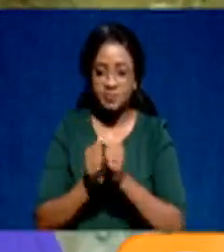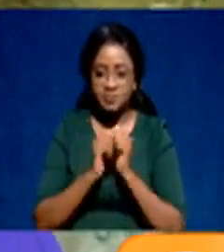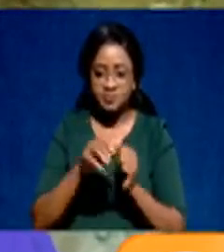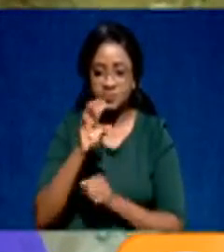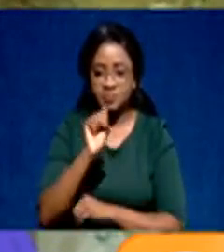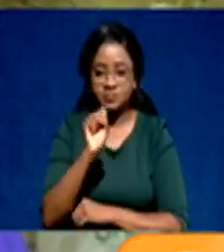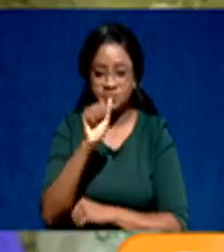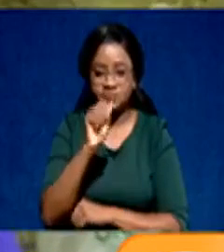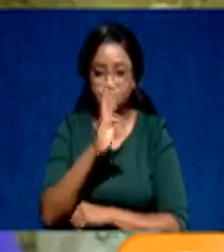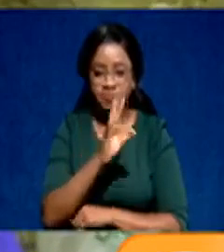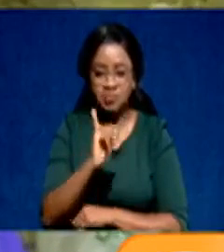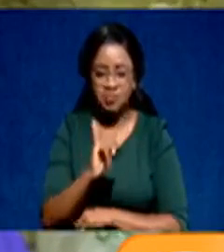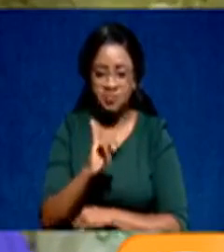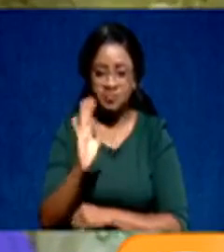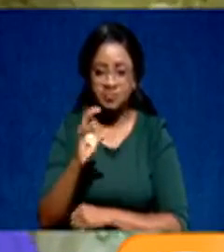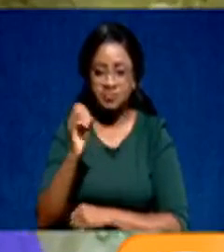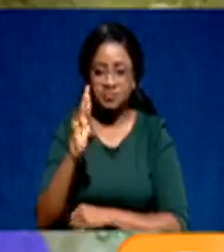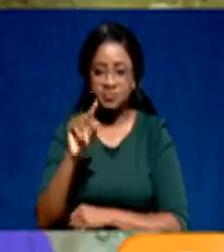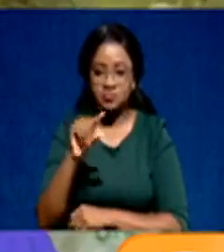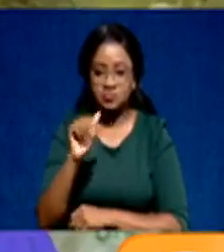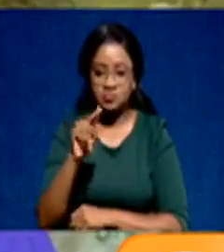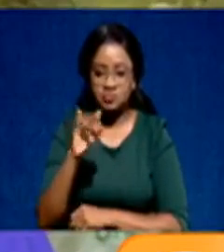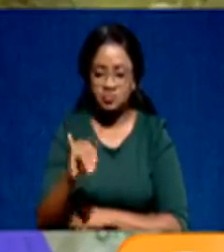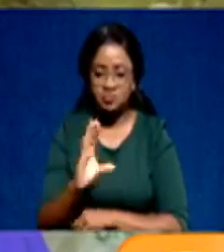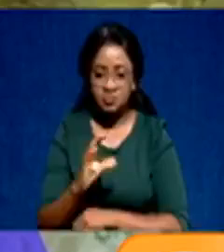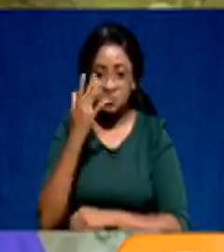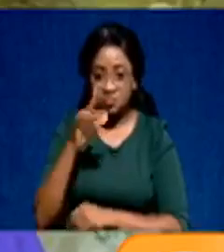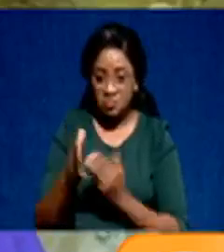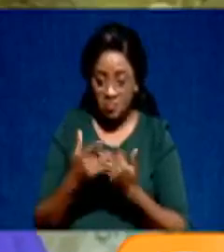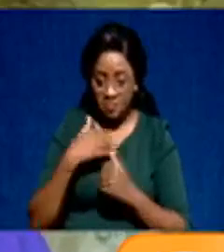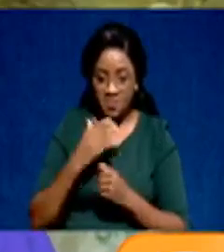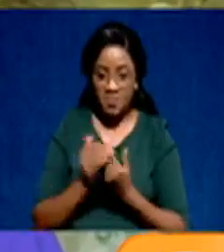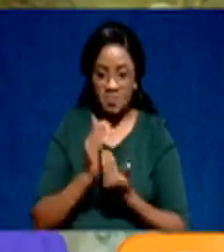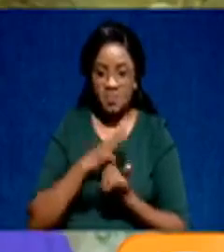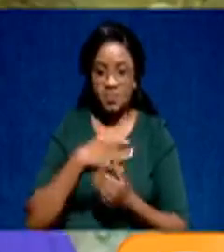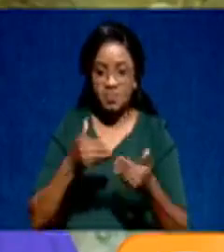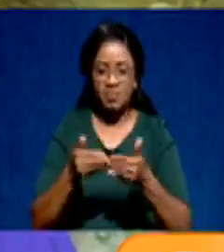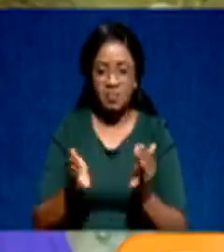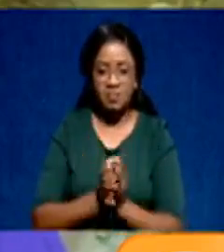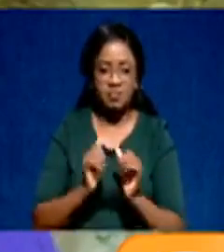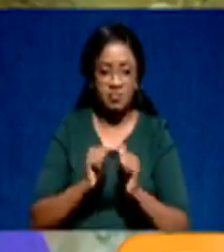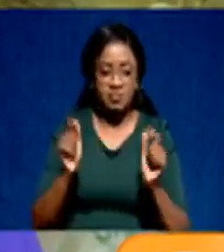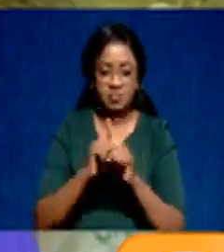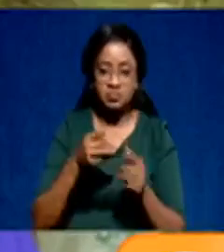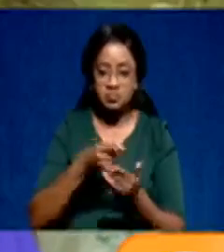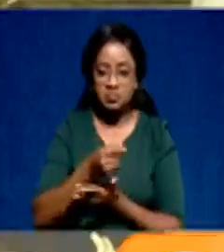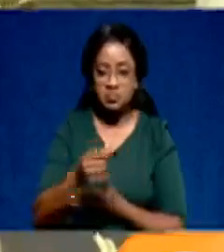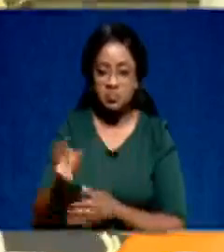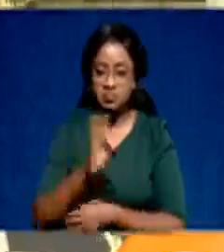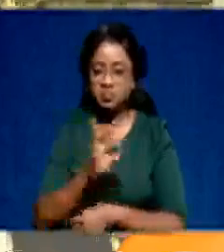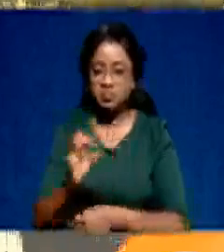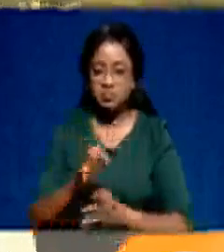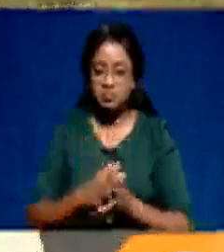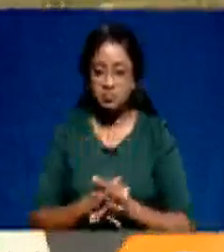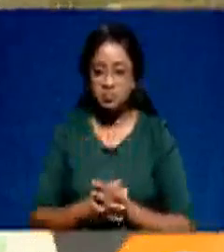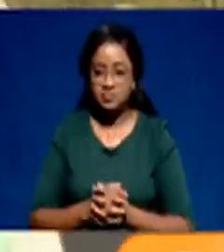Organic. Sababu imeniendeleza, imeniwezesha kulisha familia yangu na kuwasomesha watoto wangu wawili.